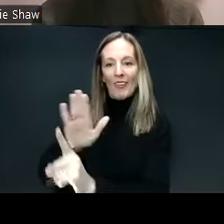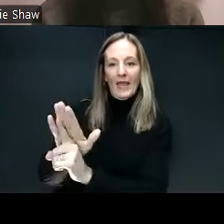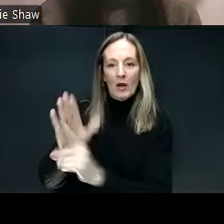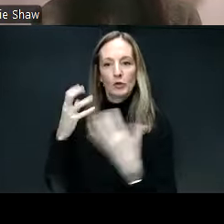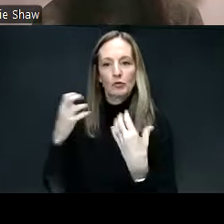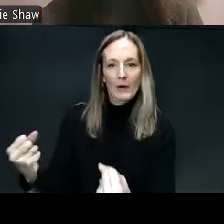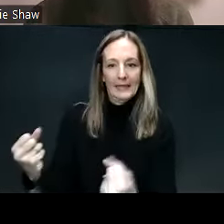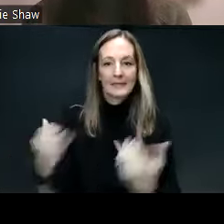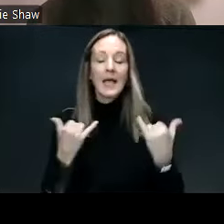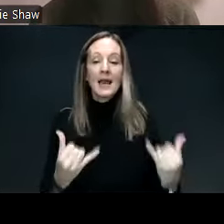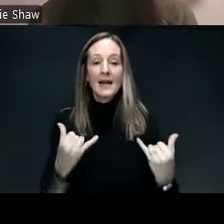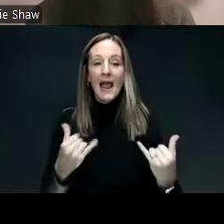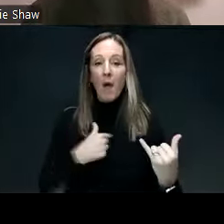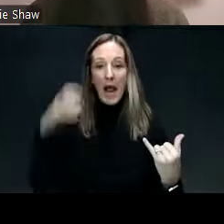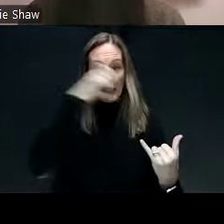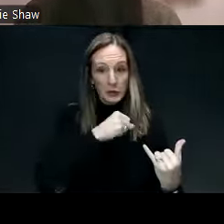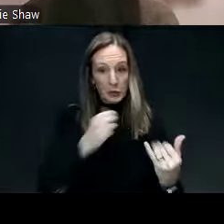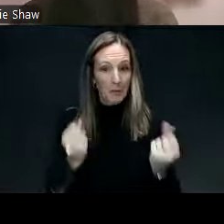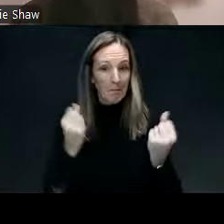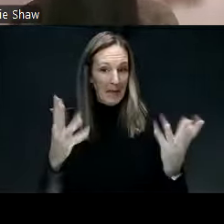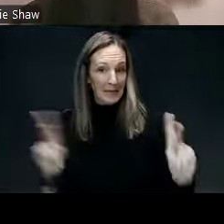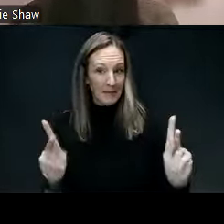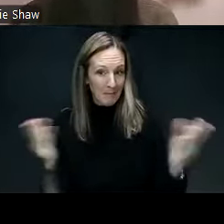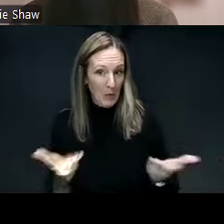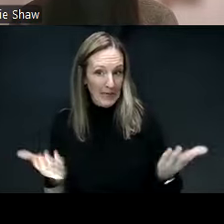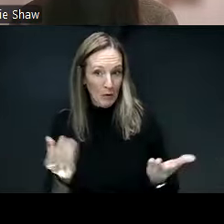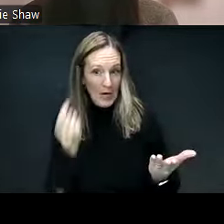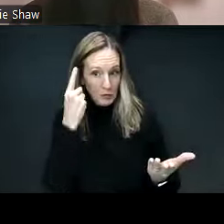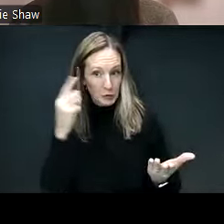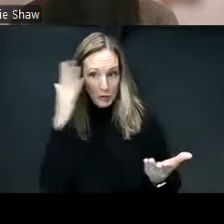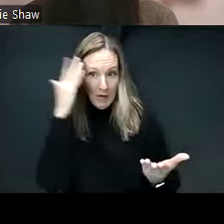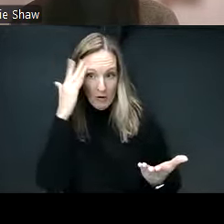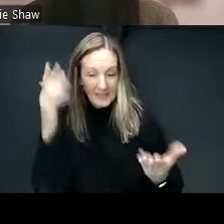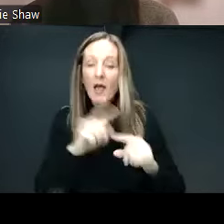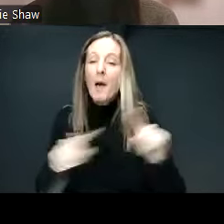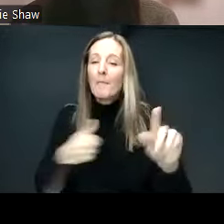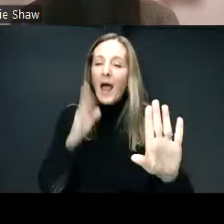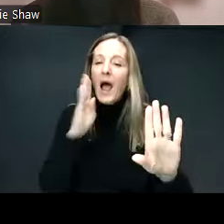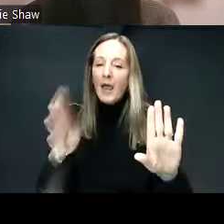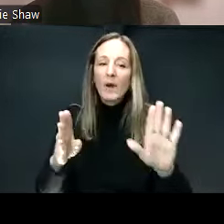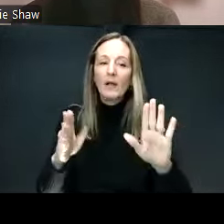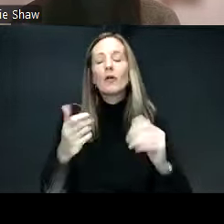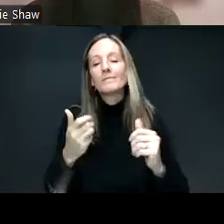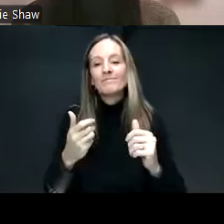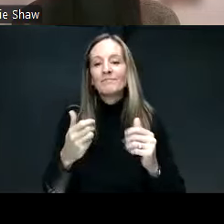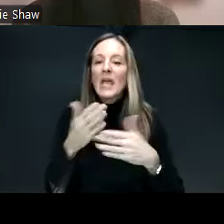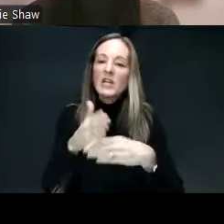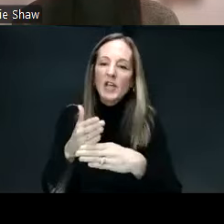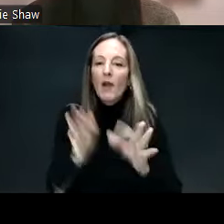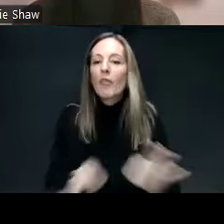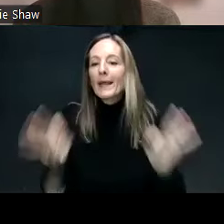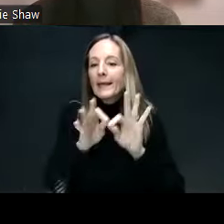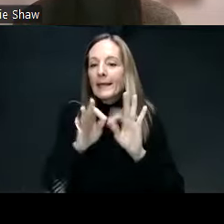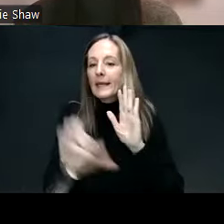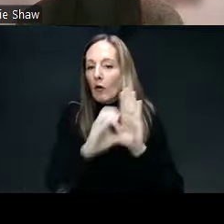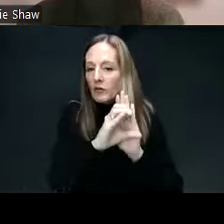I'm assuming that many people understand autism, but I just wanted to tell you some of the key characteristics of autism. There are